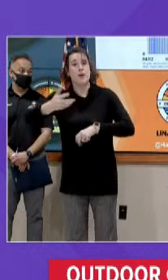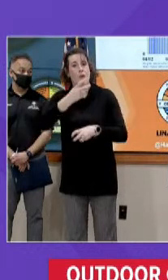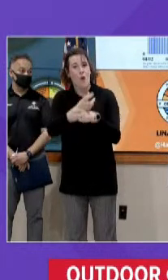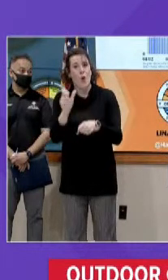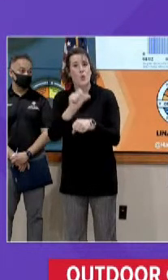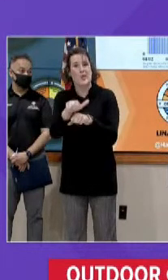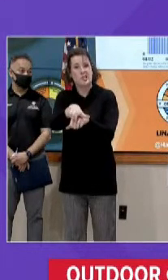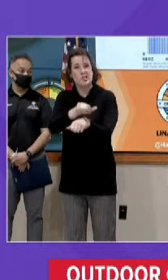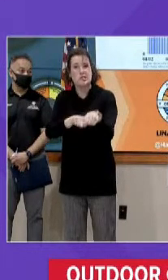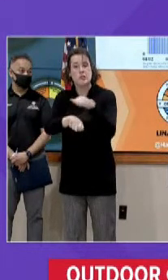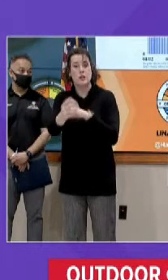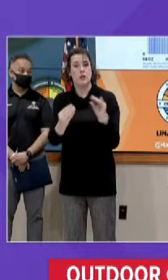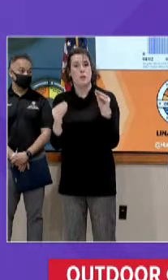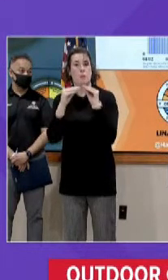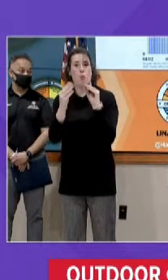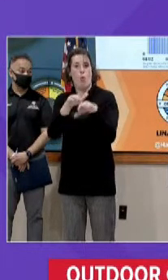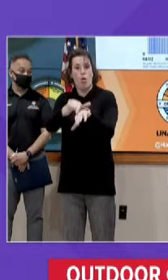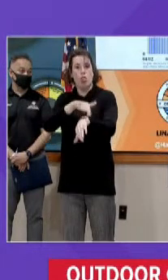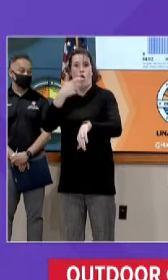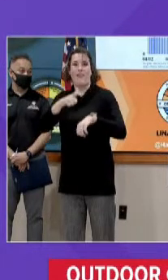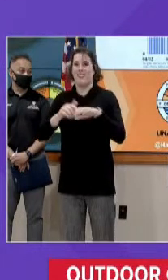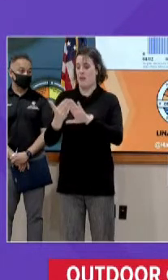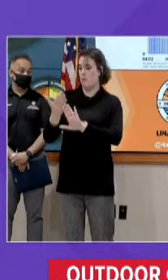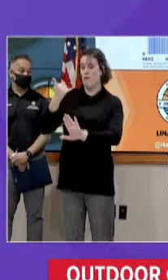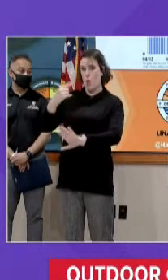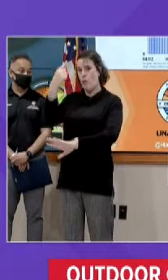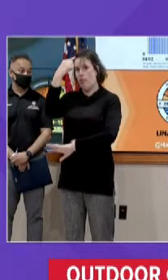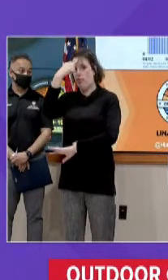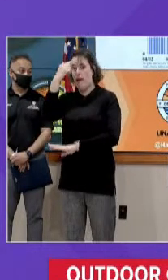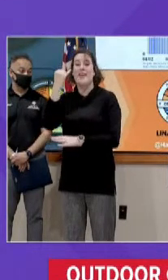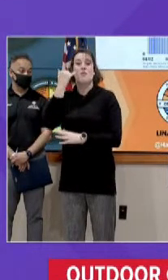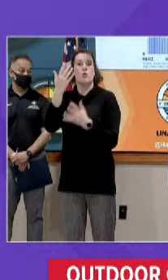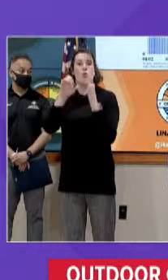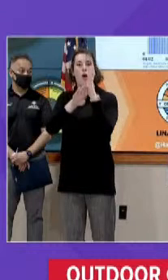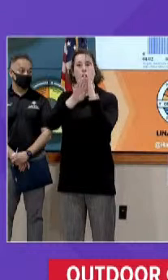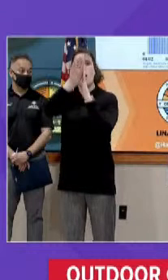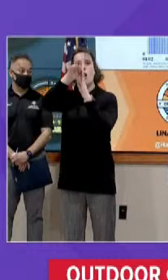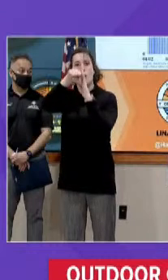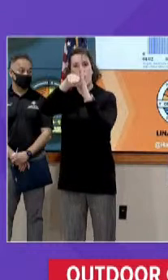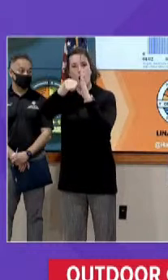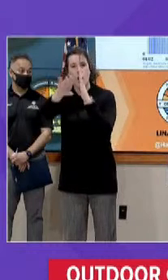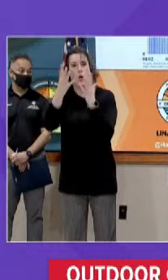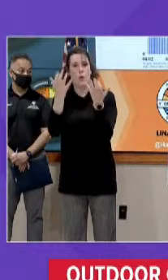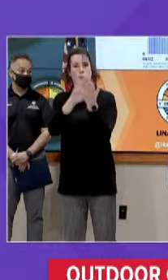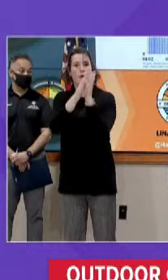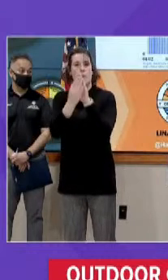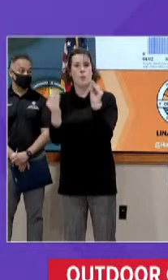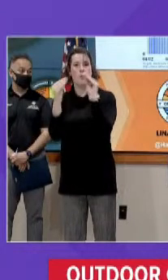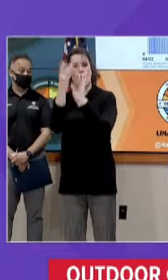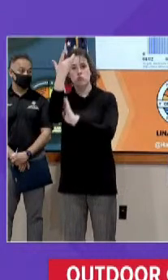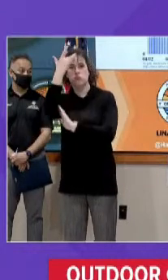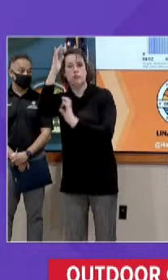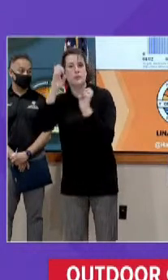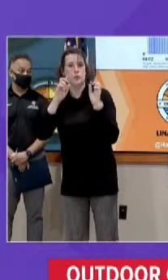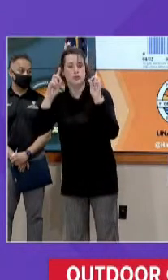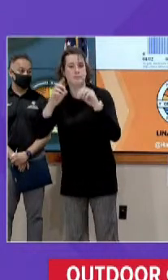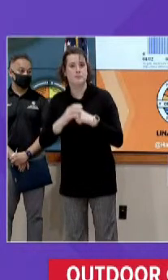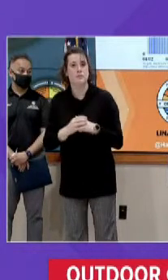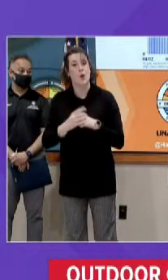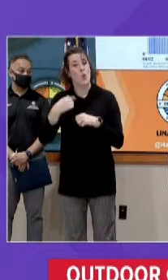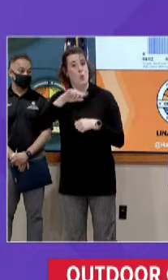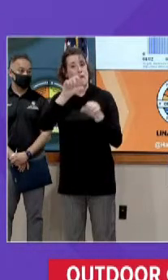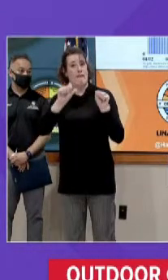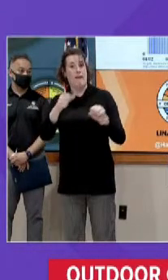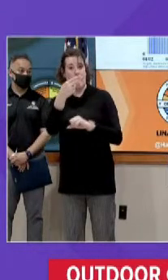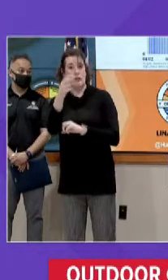probably take longer than initially if we actually want that curve to come down and we want to get smarter about this. We can do this,